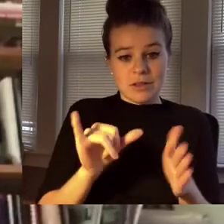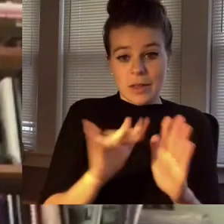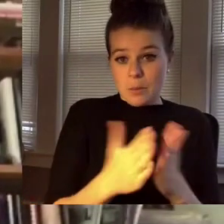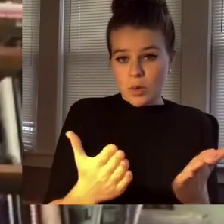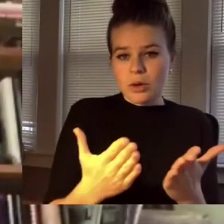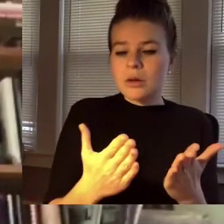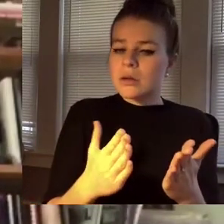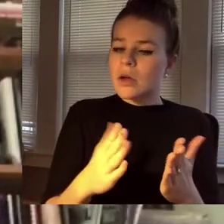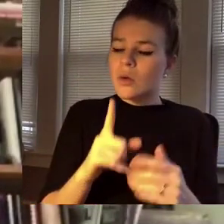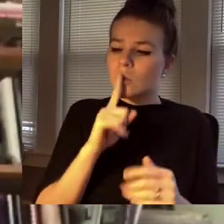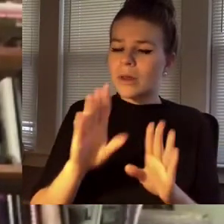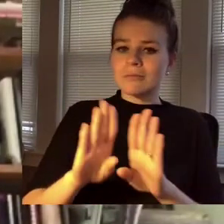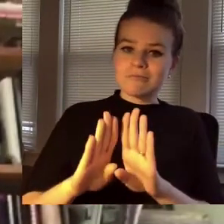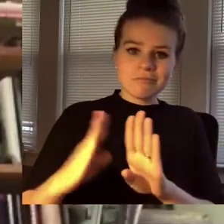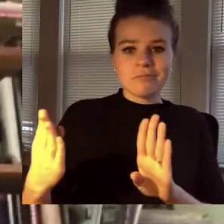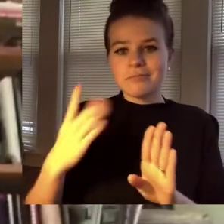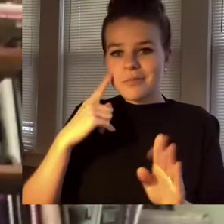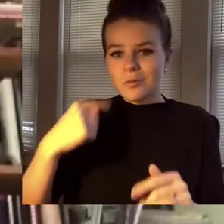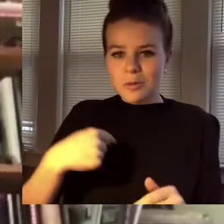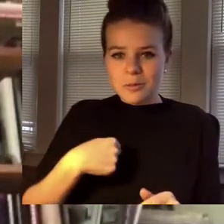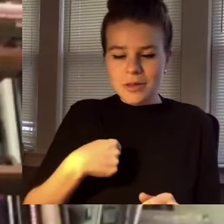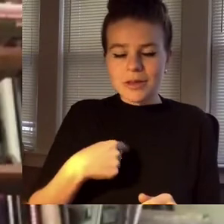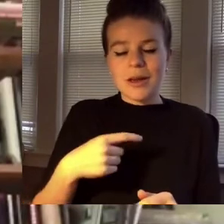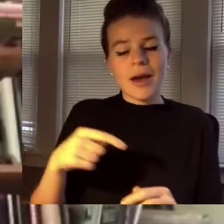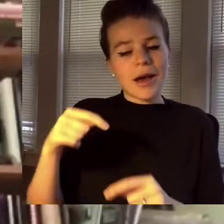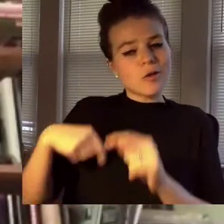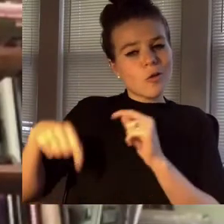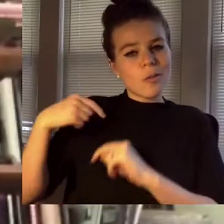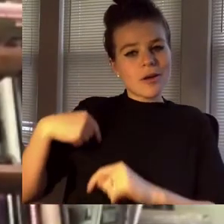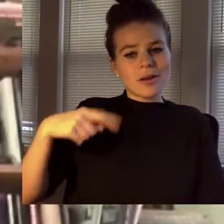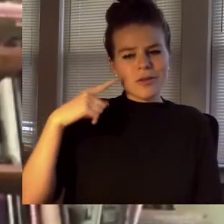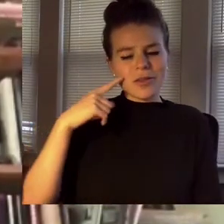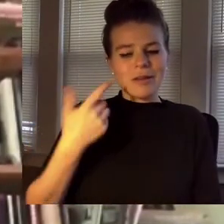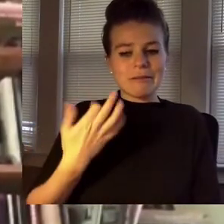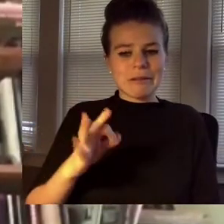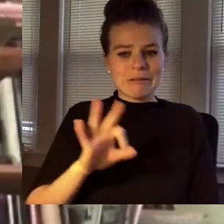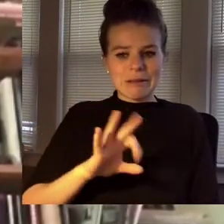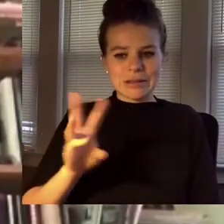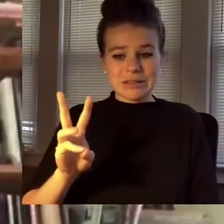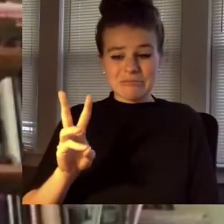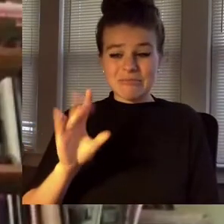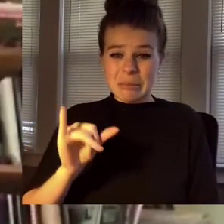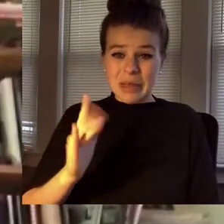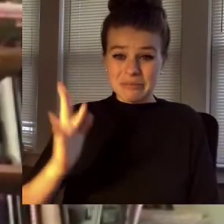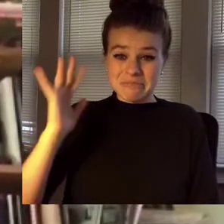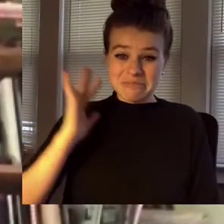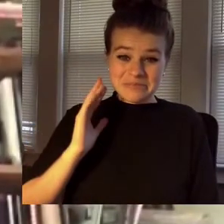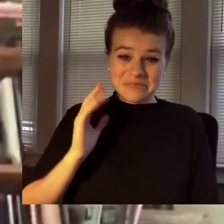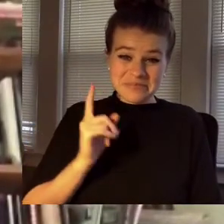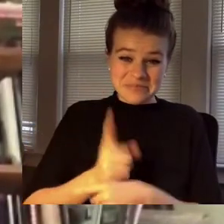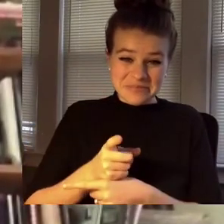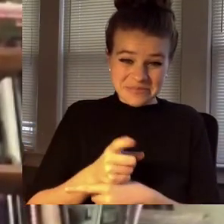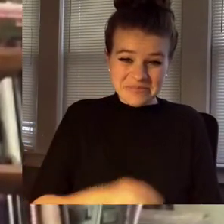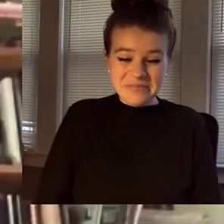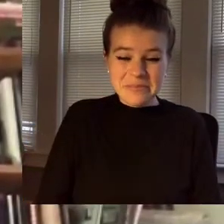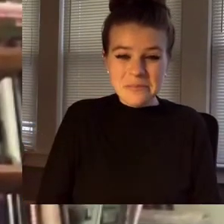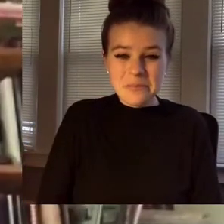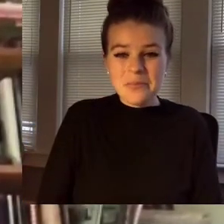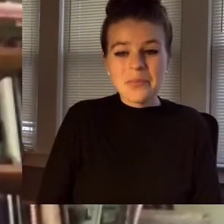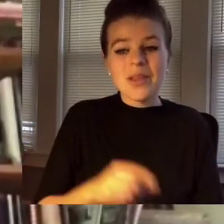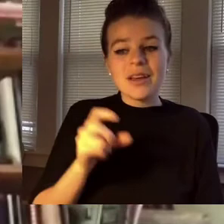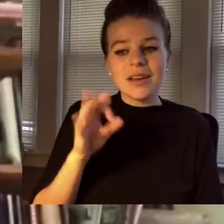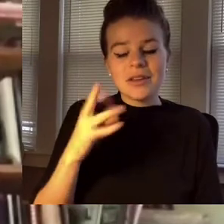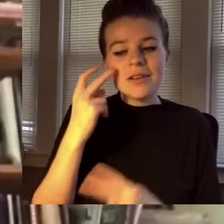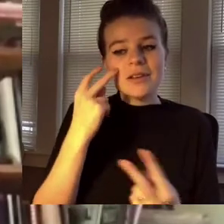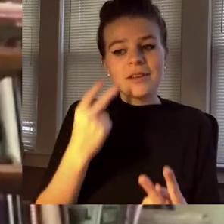me. I go back to that book, 1996, if you think about that, that's a long time ago. And if I go back to